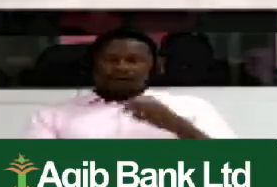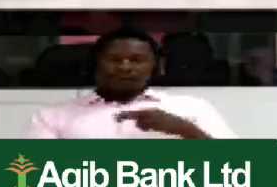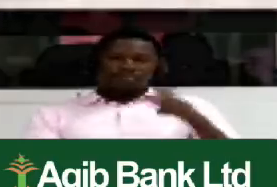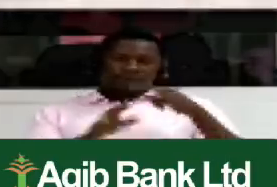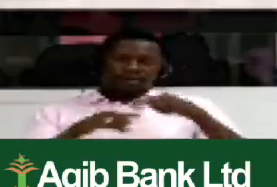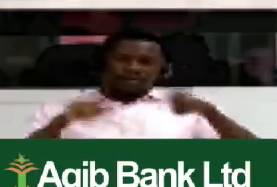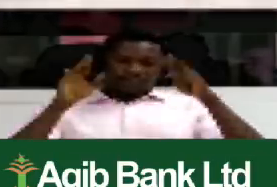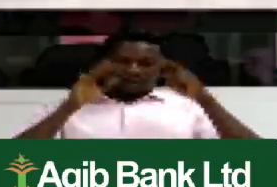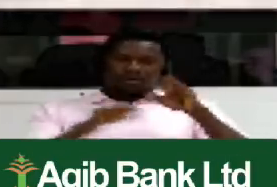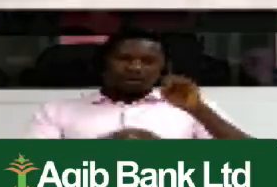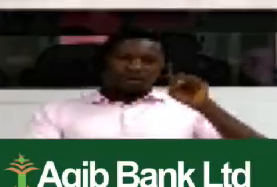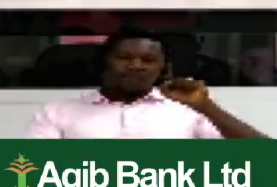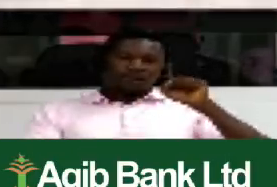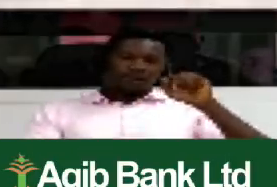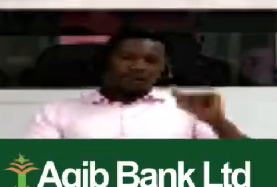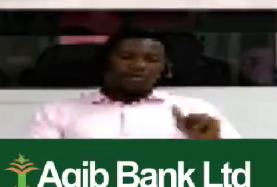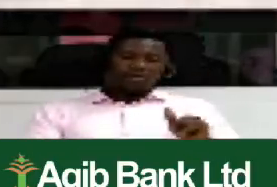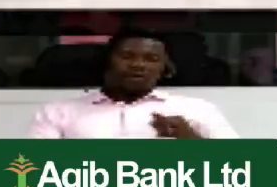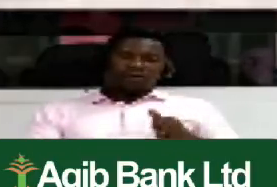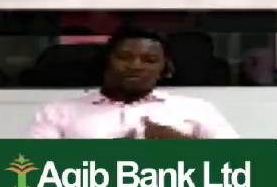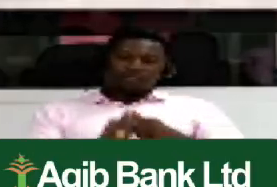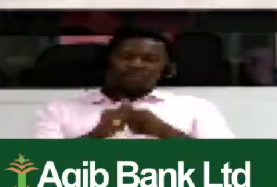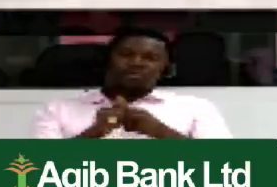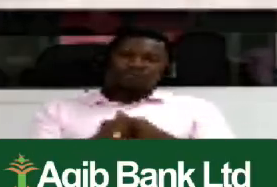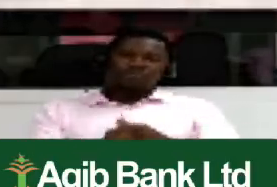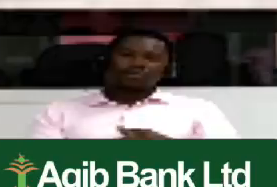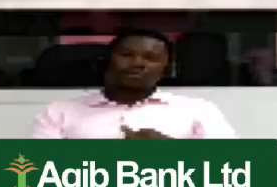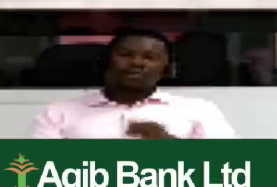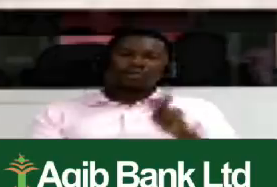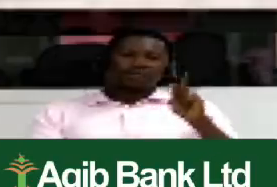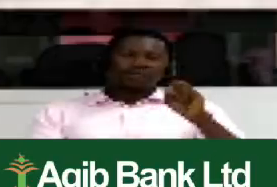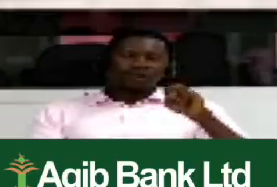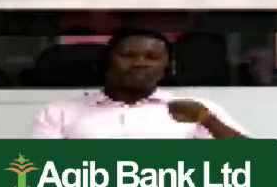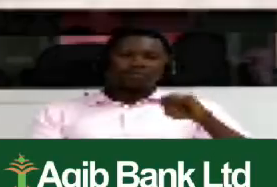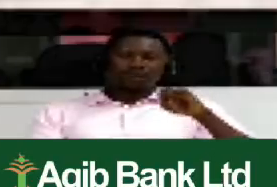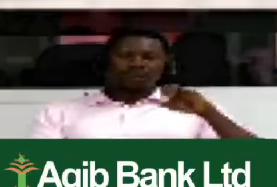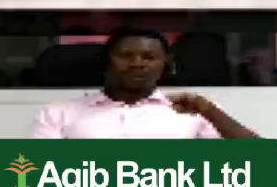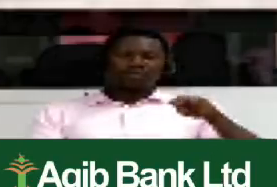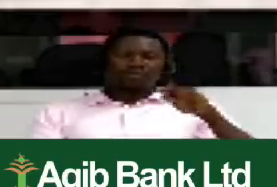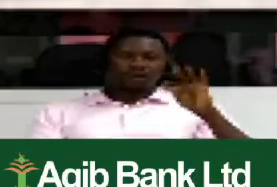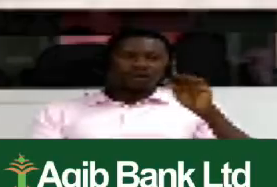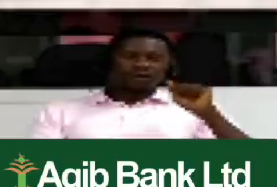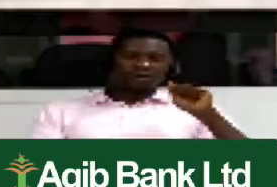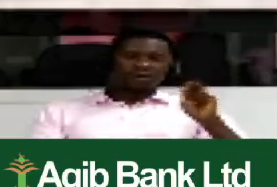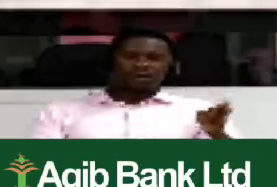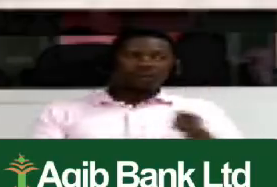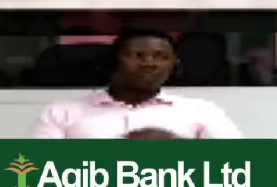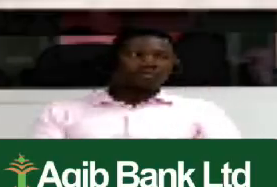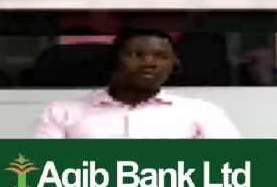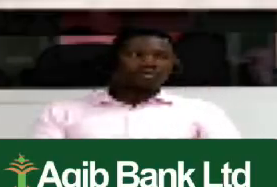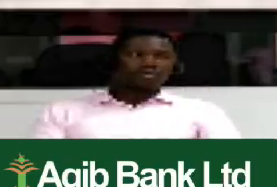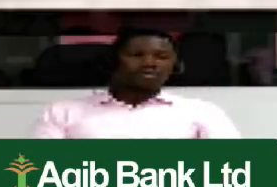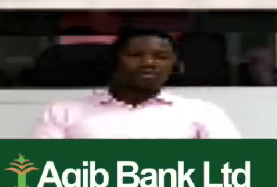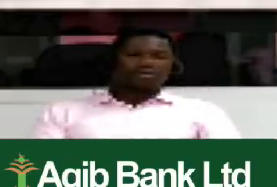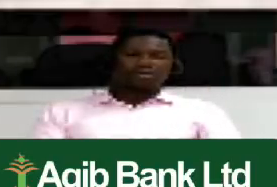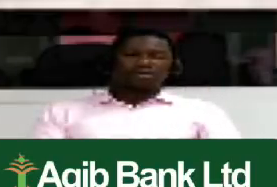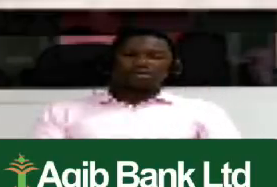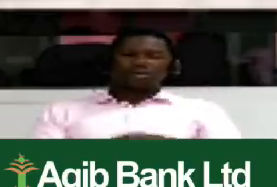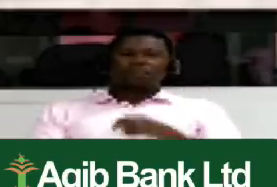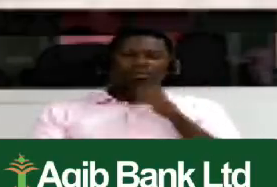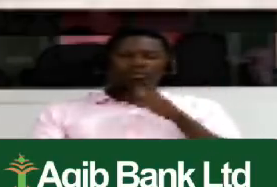C, followed by Commissioner Kinte. Imam C. Sir Job, Bintamane, mujongen kam kiko